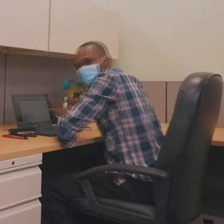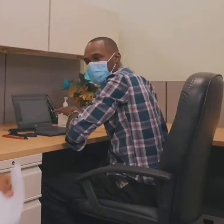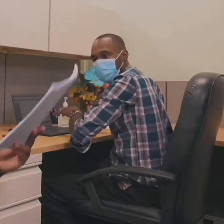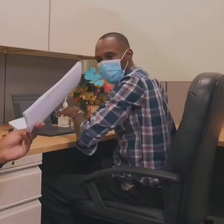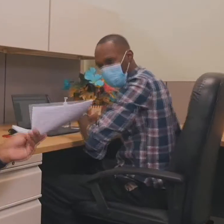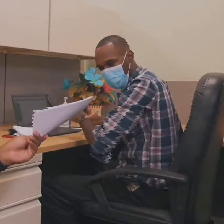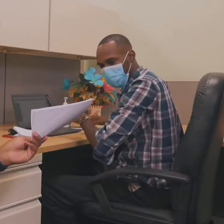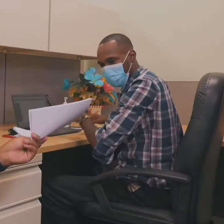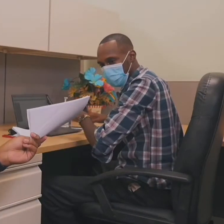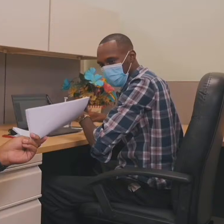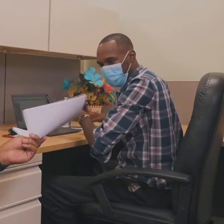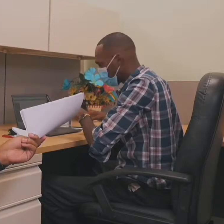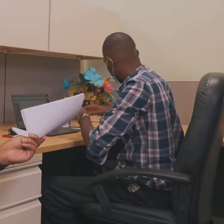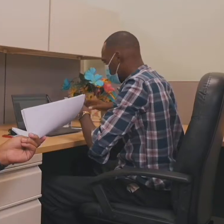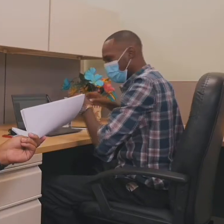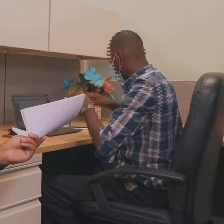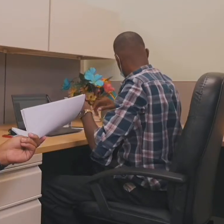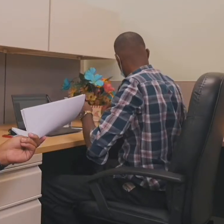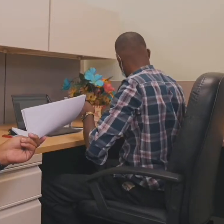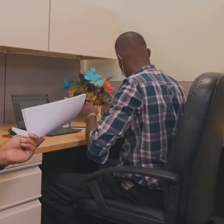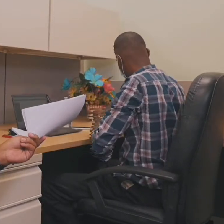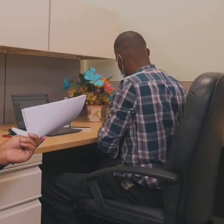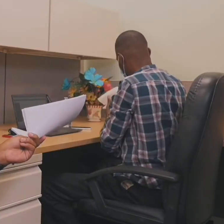Yo, from accounts.